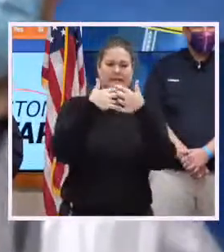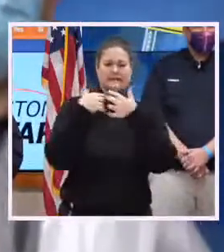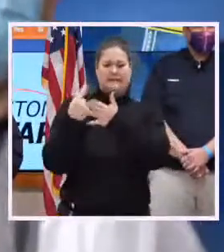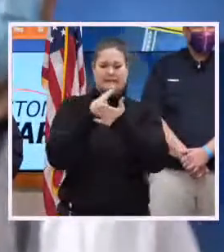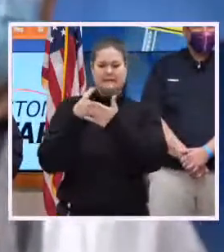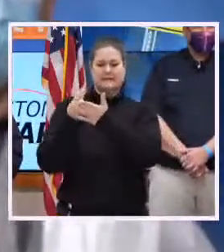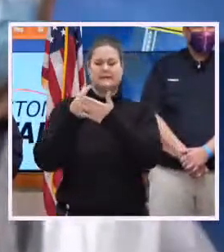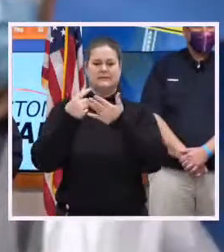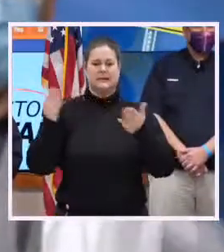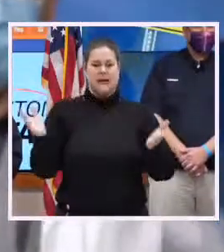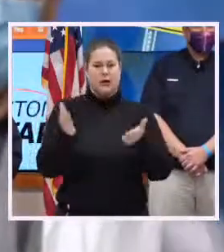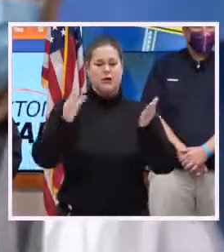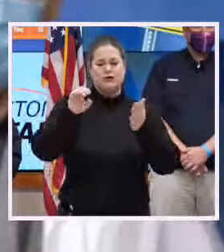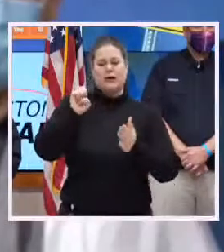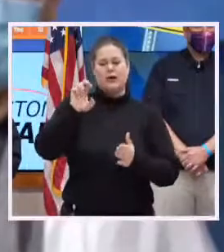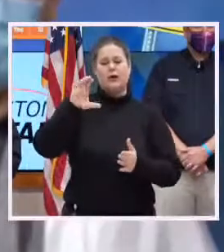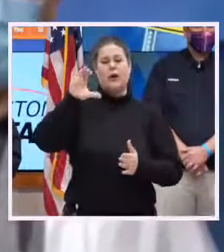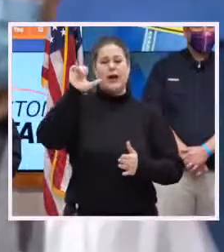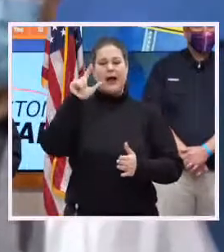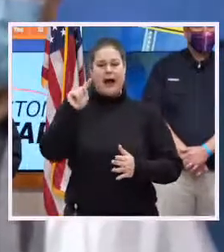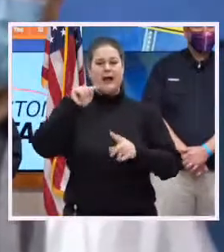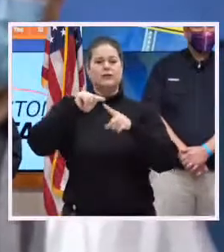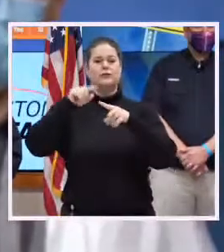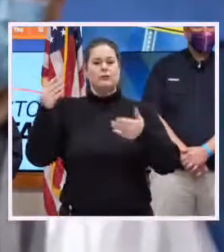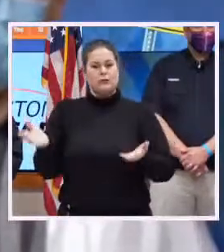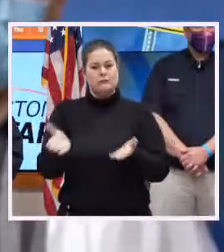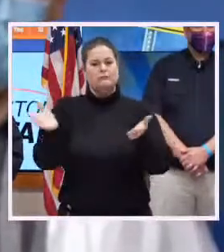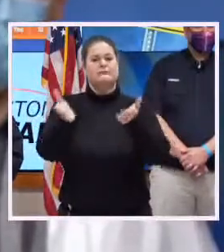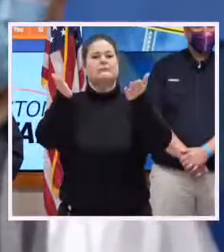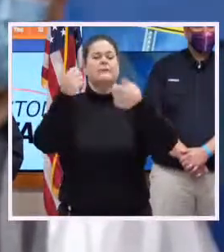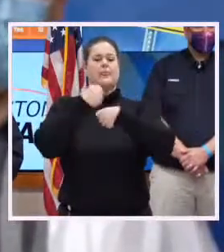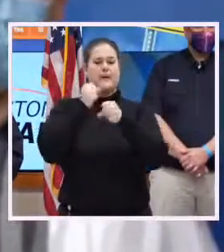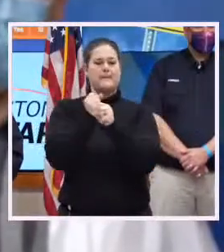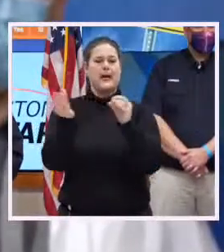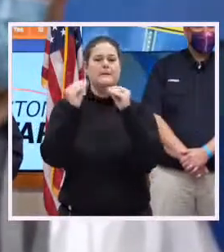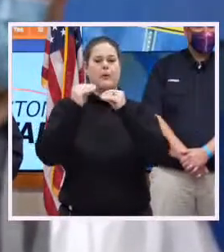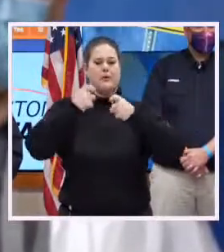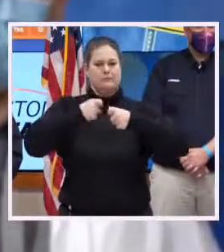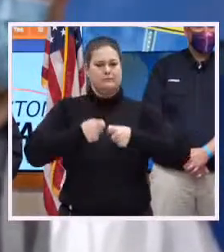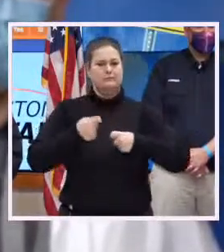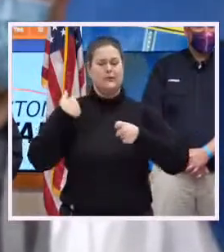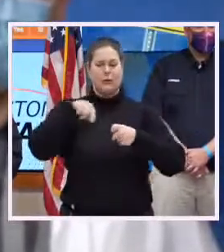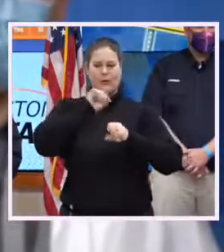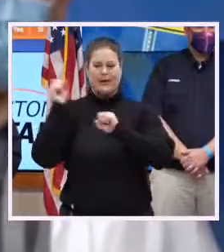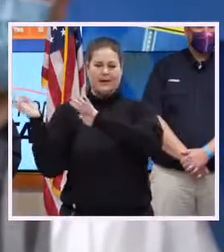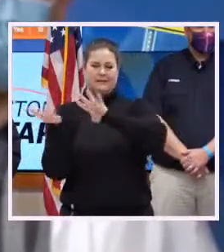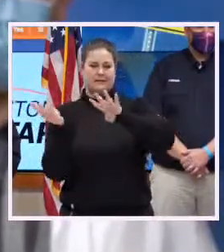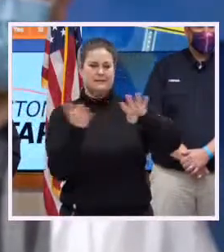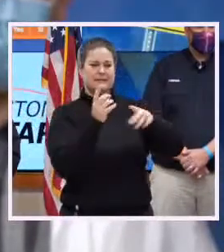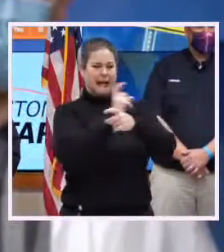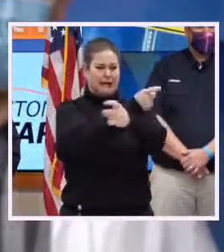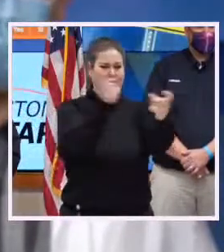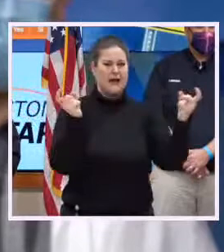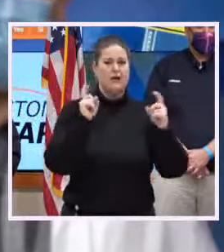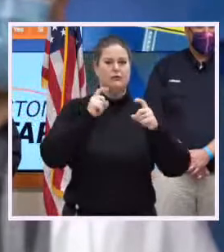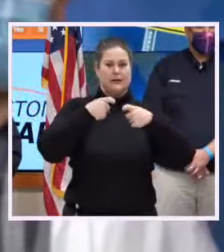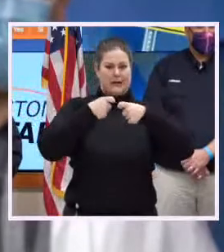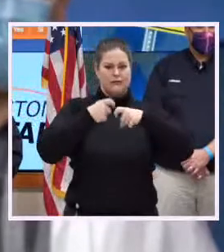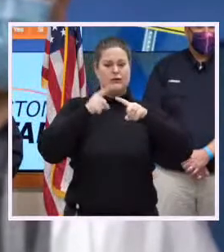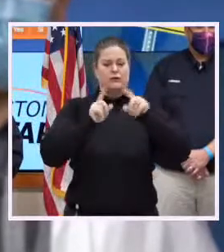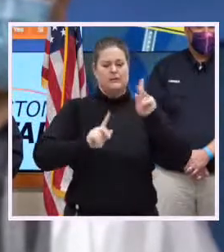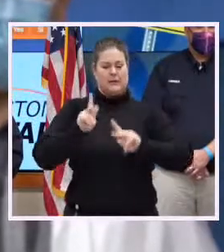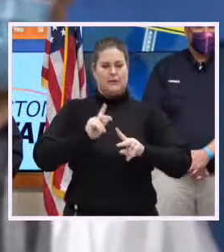ERCOT to bring energy generation back up online so that we can get people the electricity they need, and I'm confident that folks are working on